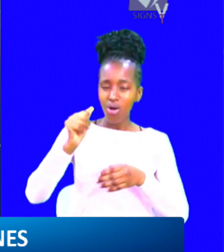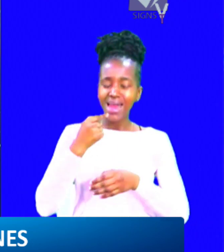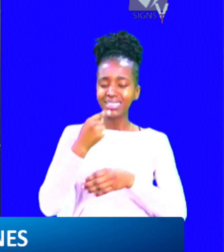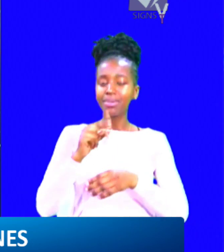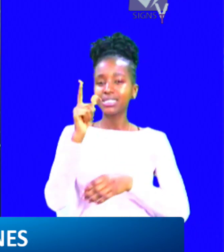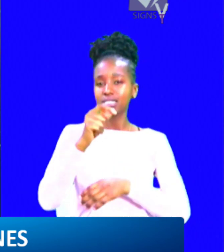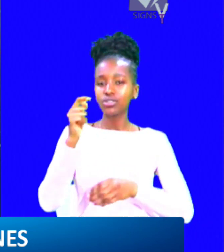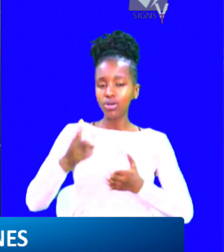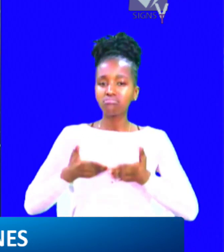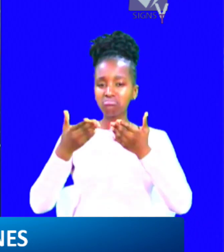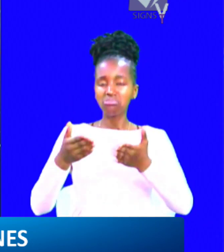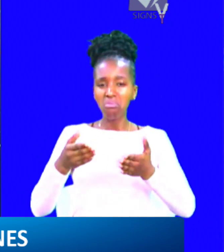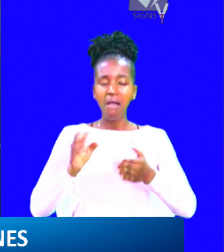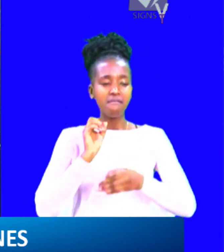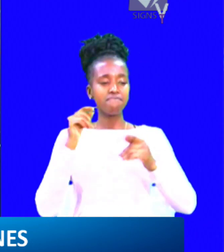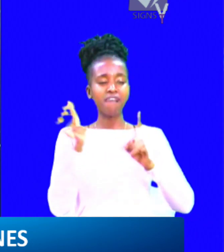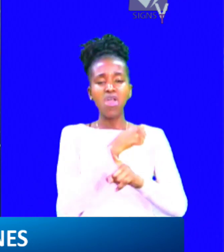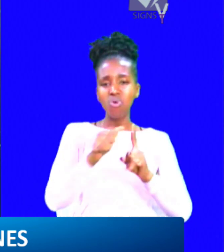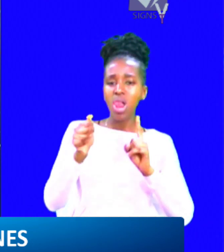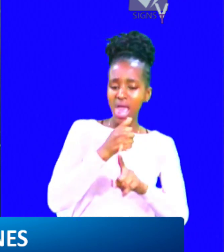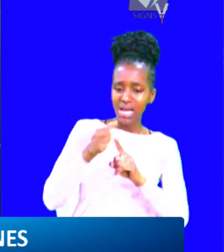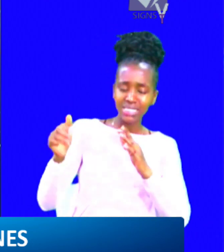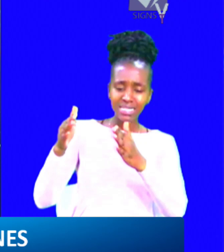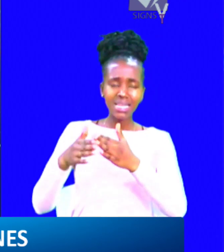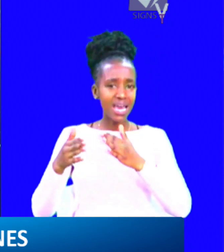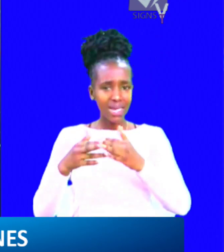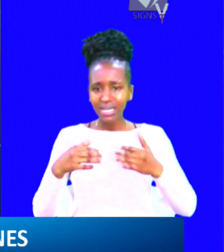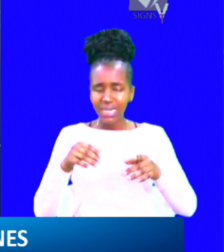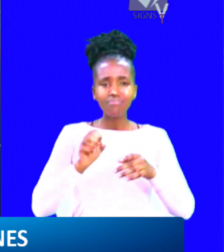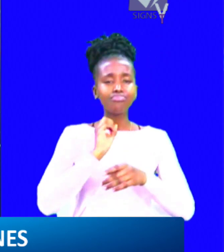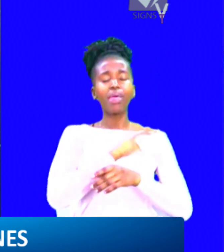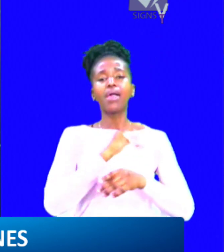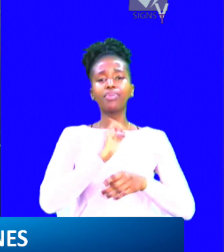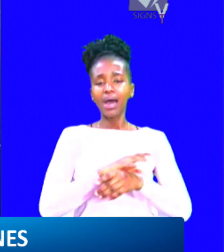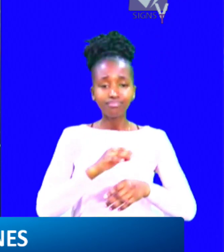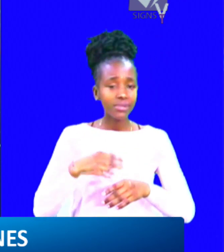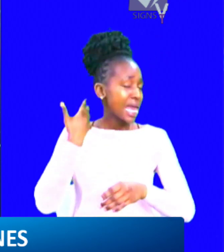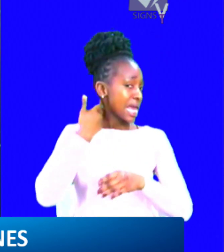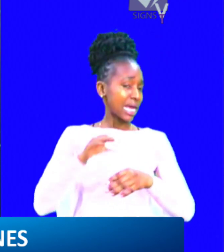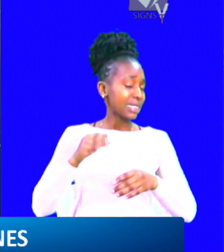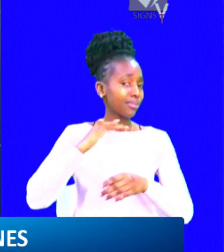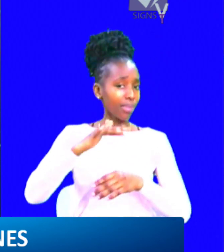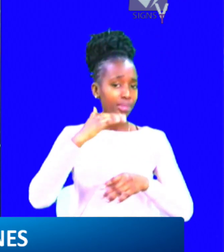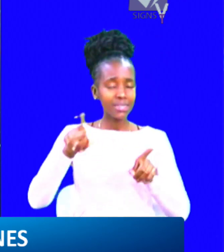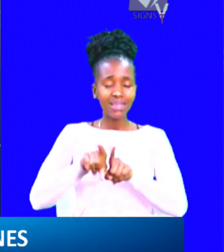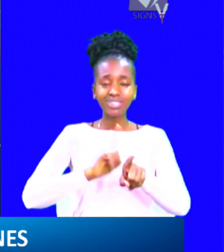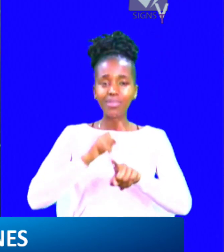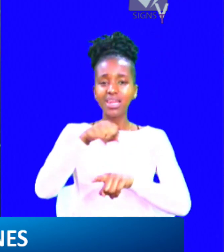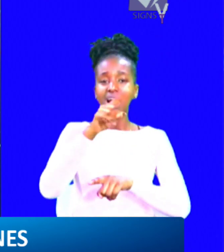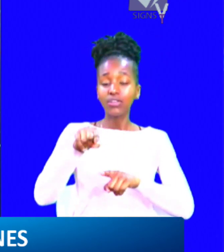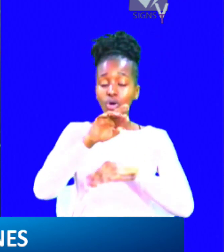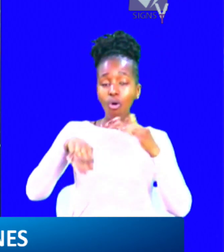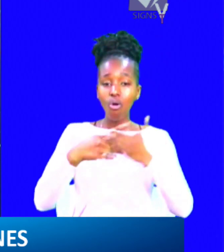sex, hate speech, and vulgarity, which undermines the cultural and religious values of Kenya. Now, the